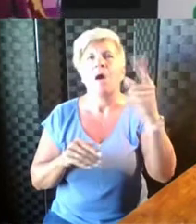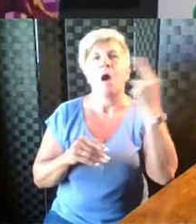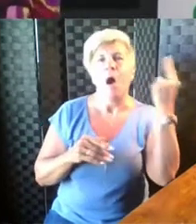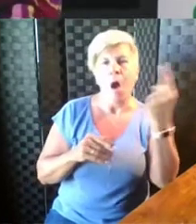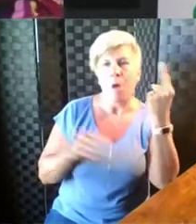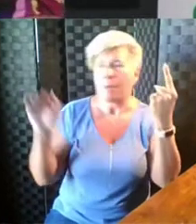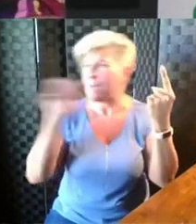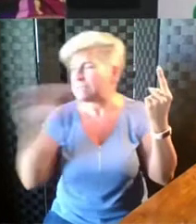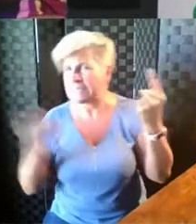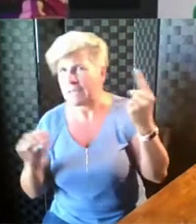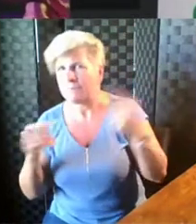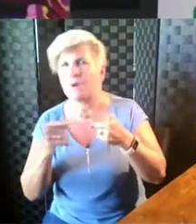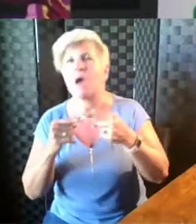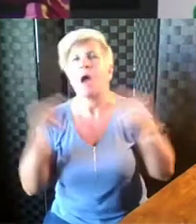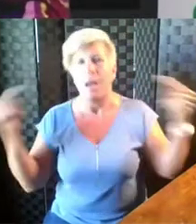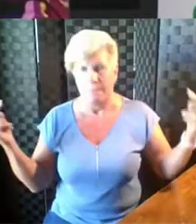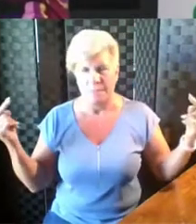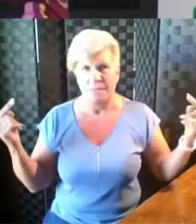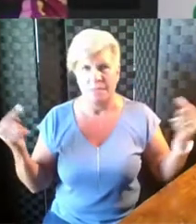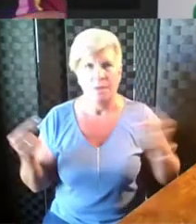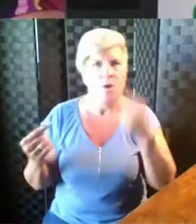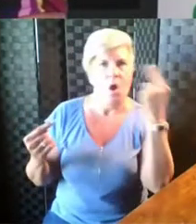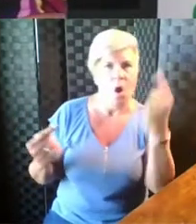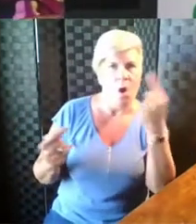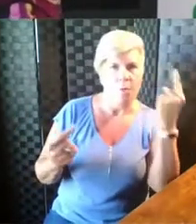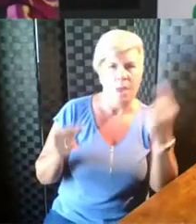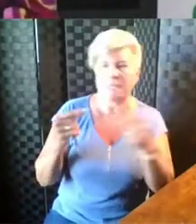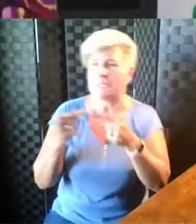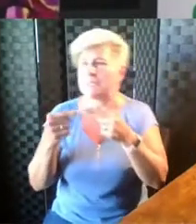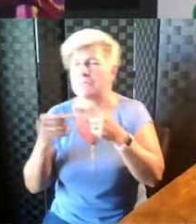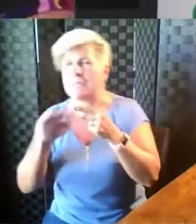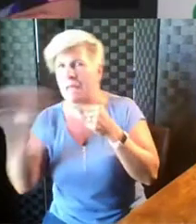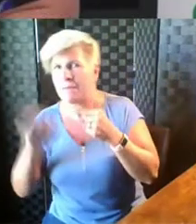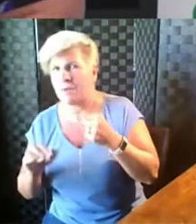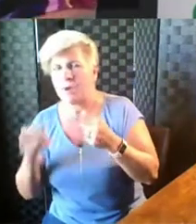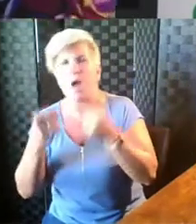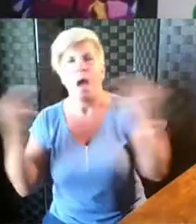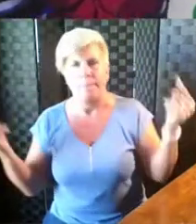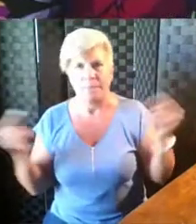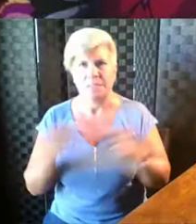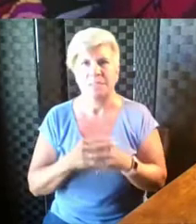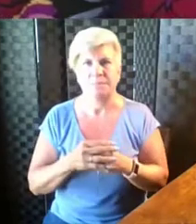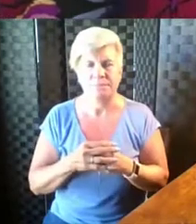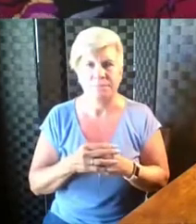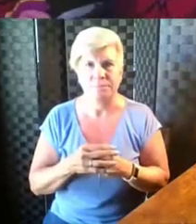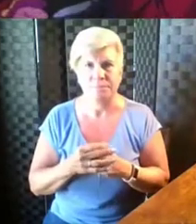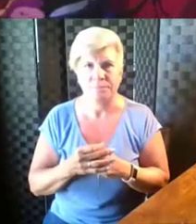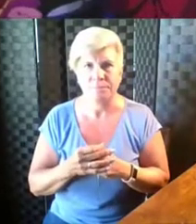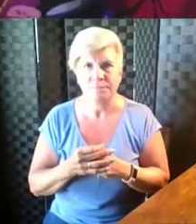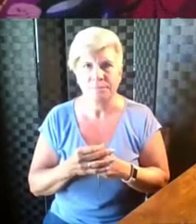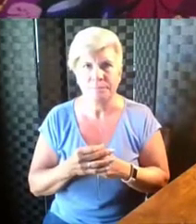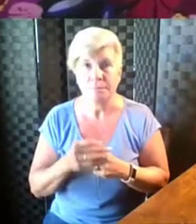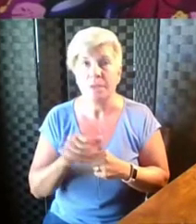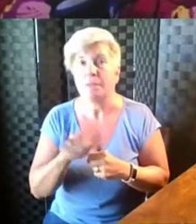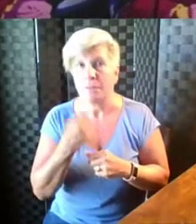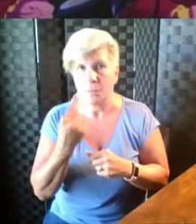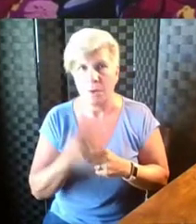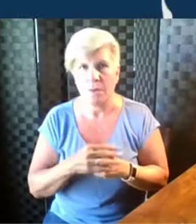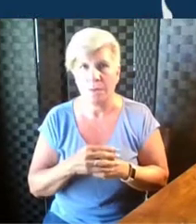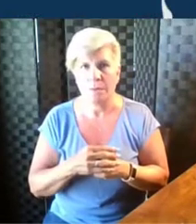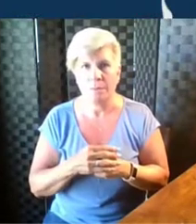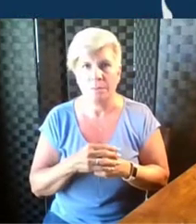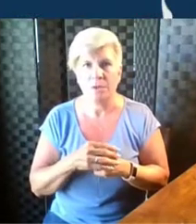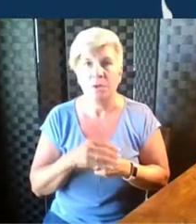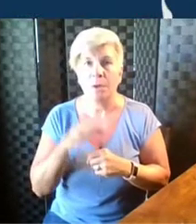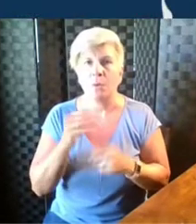B. Never is the opposite or the antonym of always. Let's try another one.